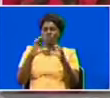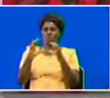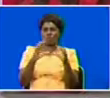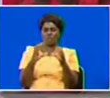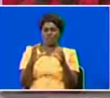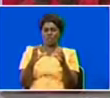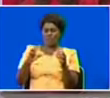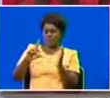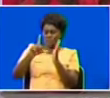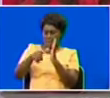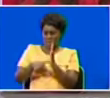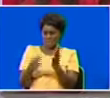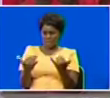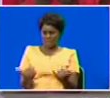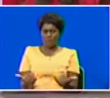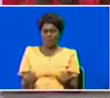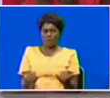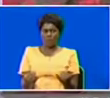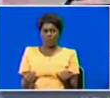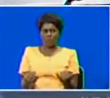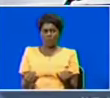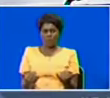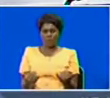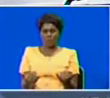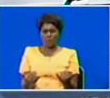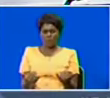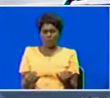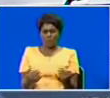a bit later on. But for now, though, I want you to read the news. Let's